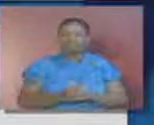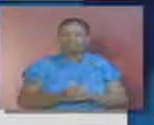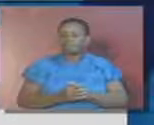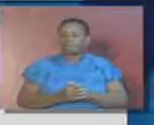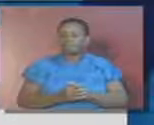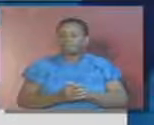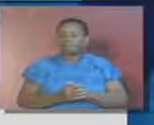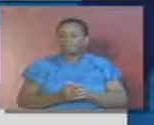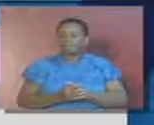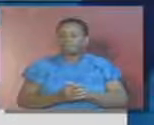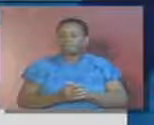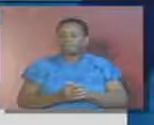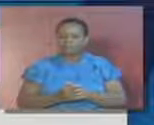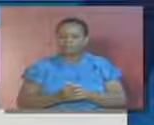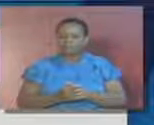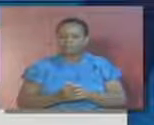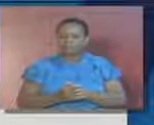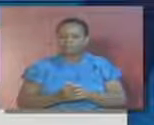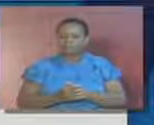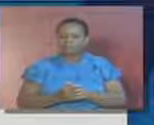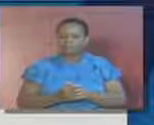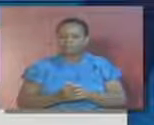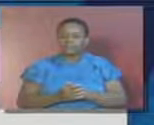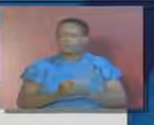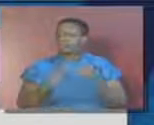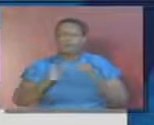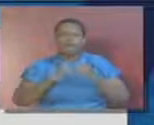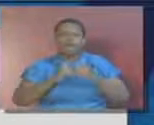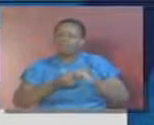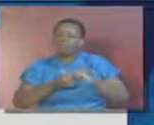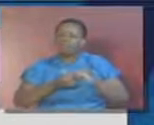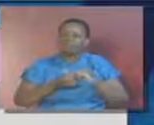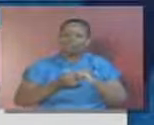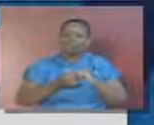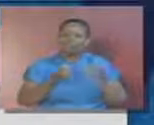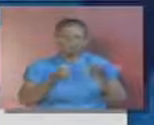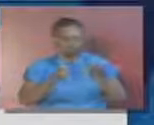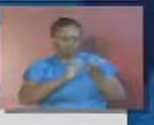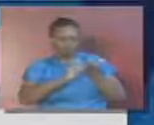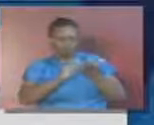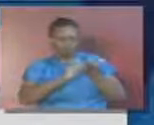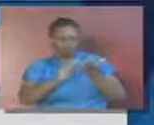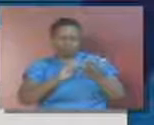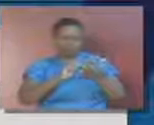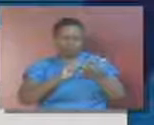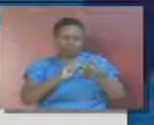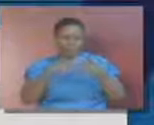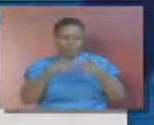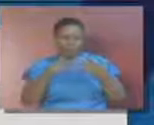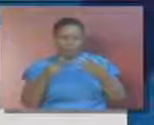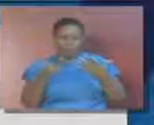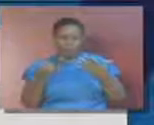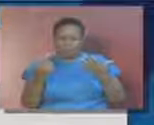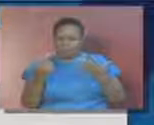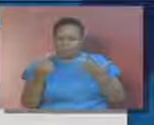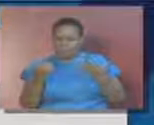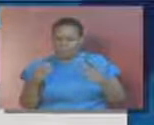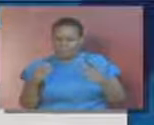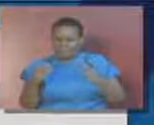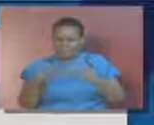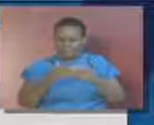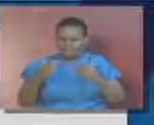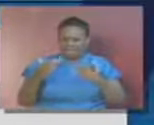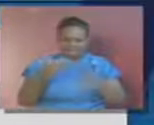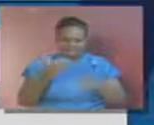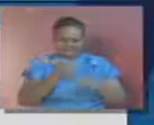the COVID-19 vaccine? Yeah, so just to remind the population of some symptoms that you would